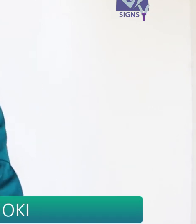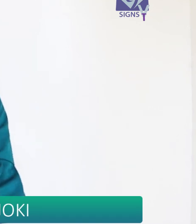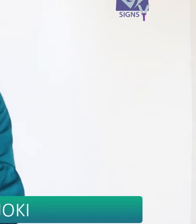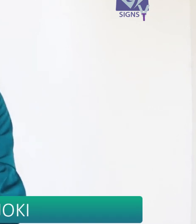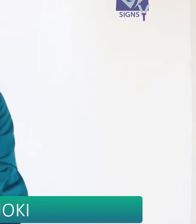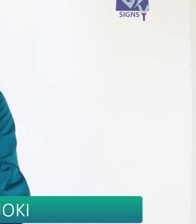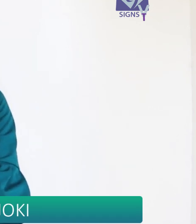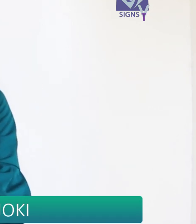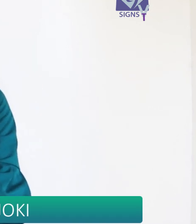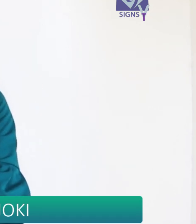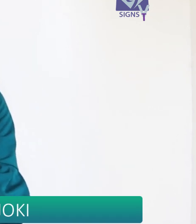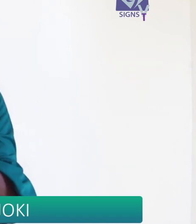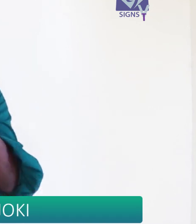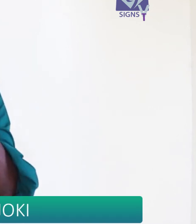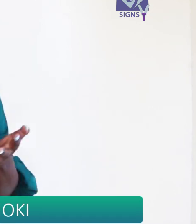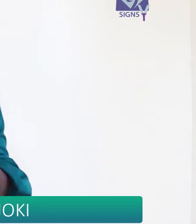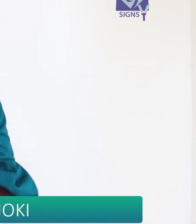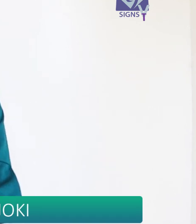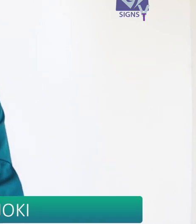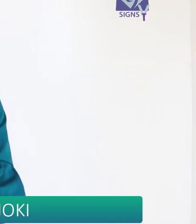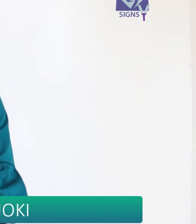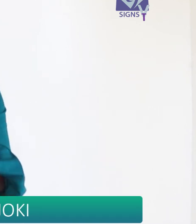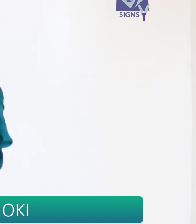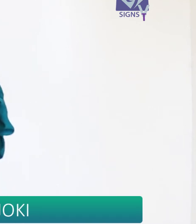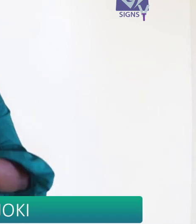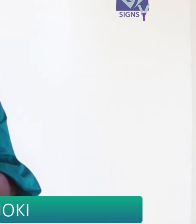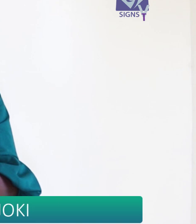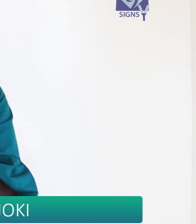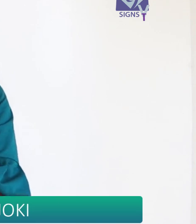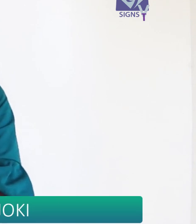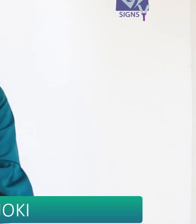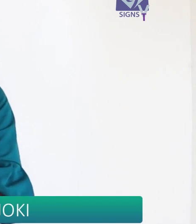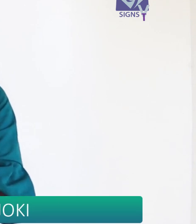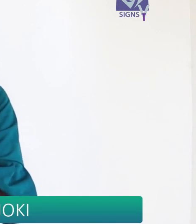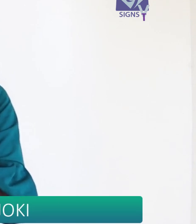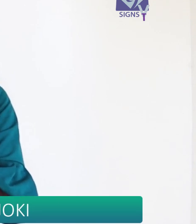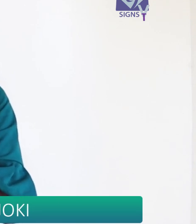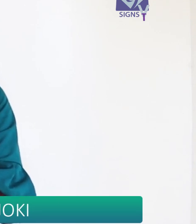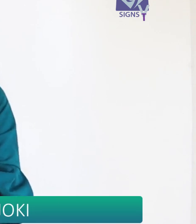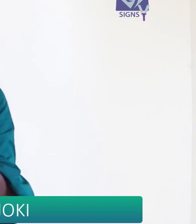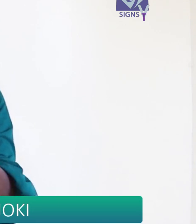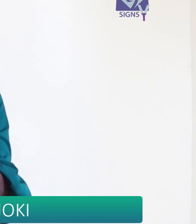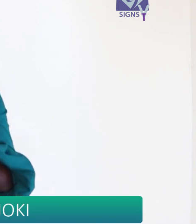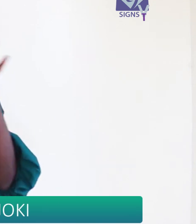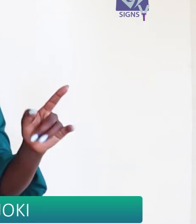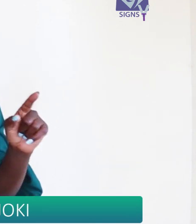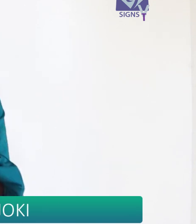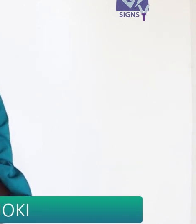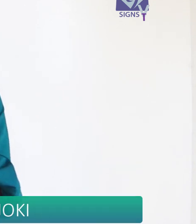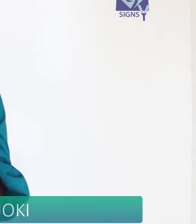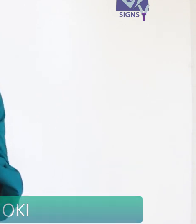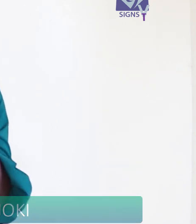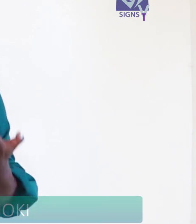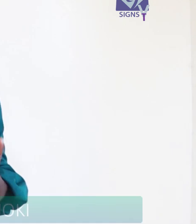the ancient art of shiatsu. In the Japanese language, shiatsu means finger pressure.